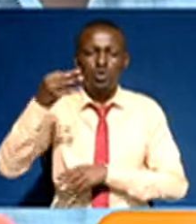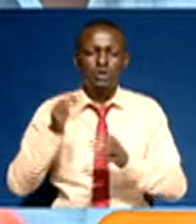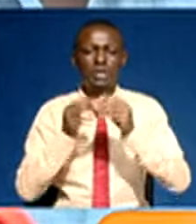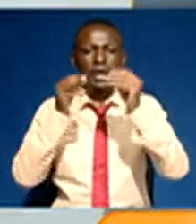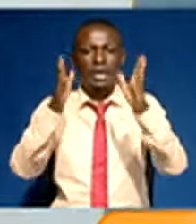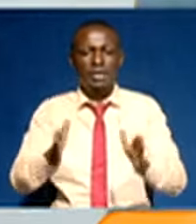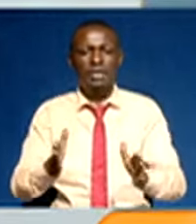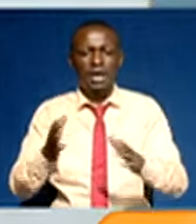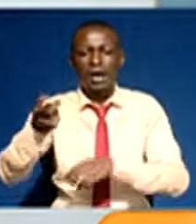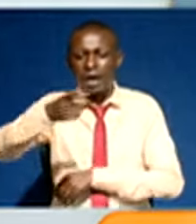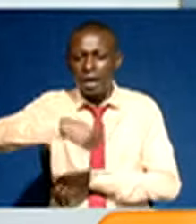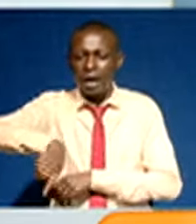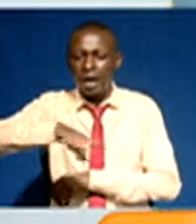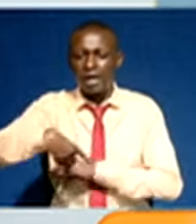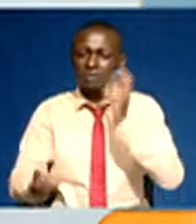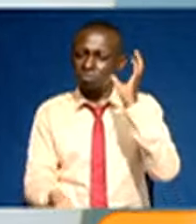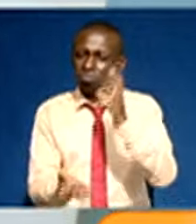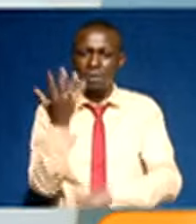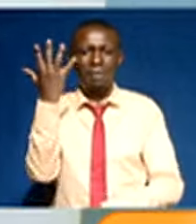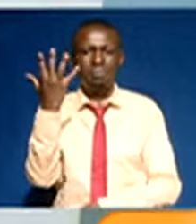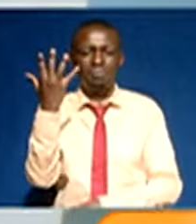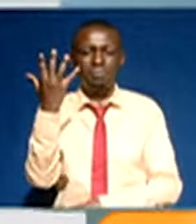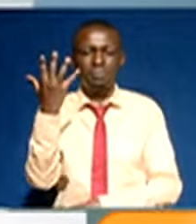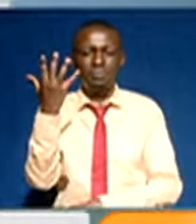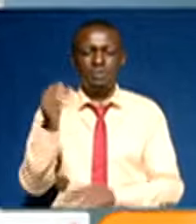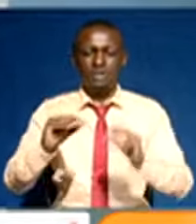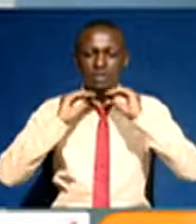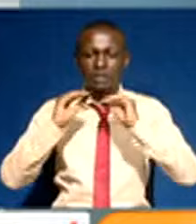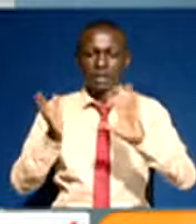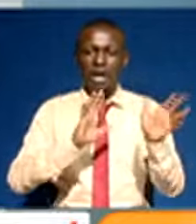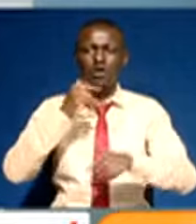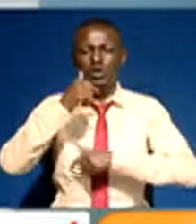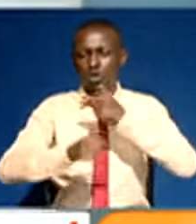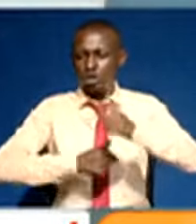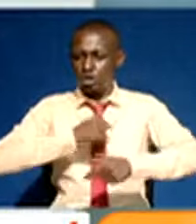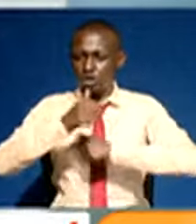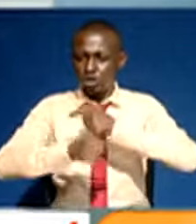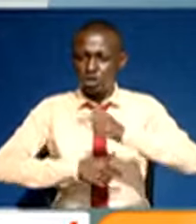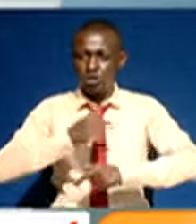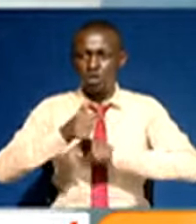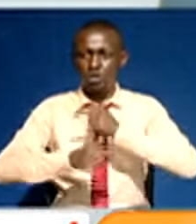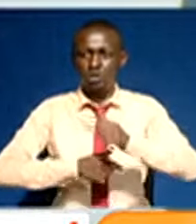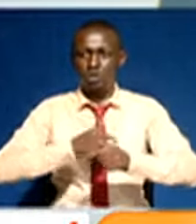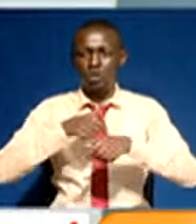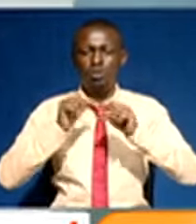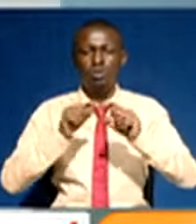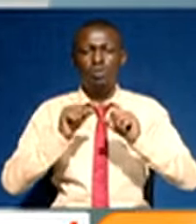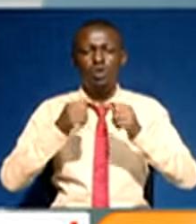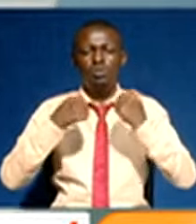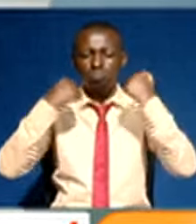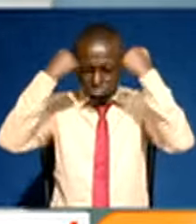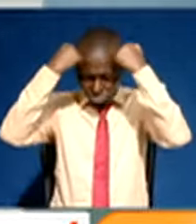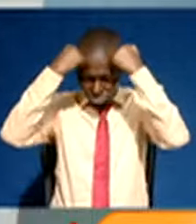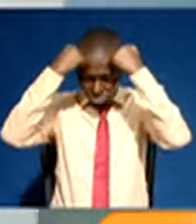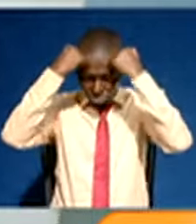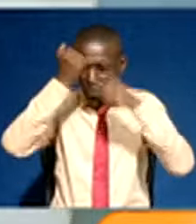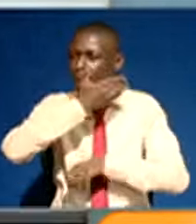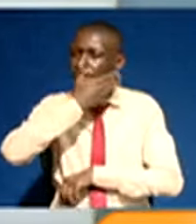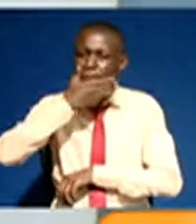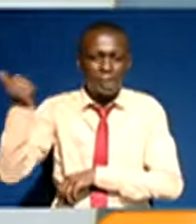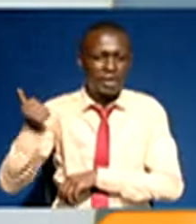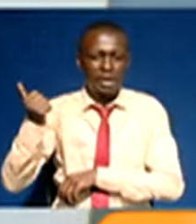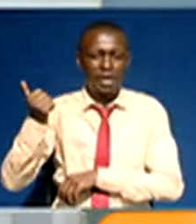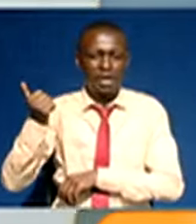leaders. Wanatufunza jinsi tutakavyoendelea, tuweze kuweza kupata masomo bora na masomo